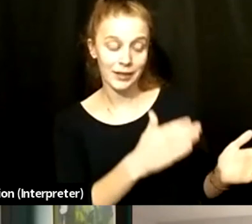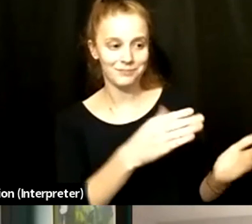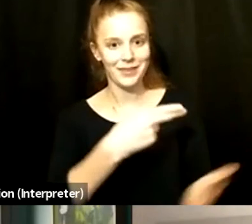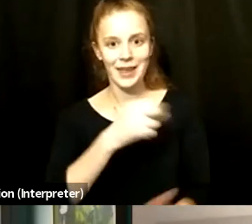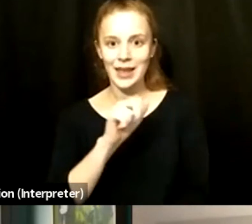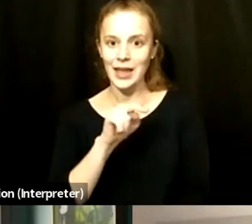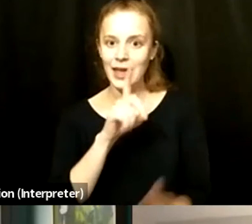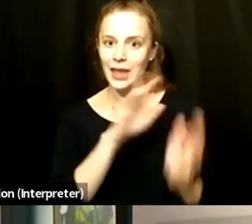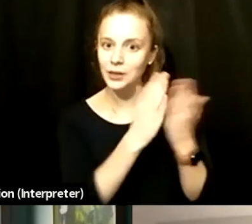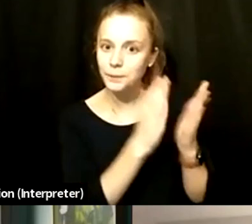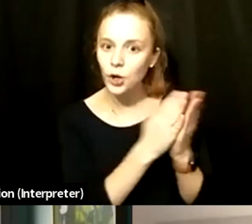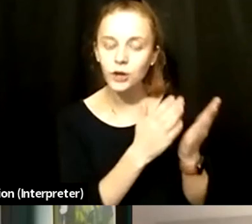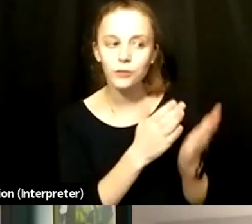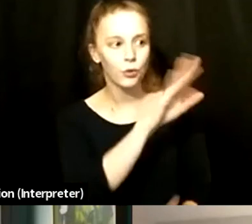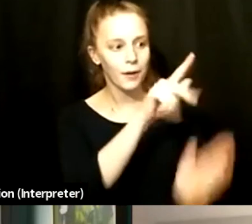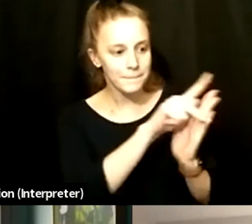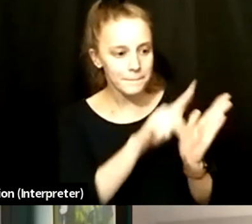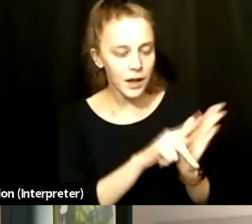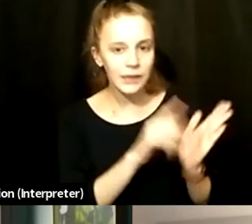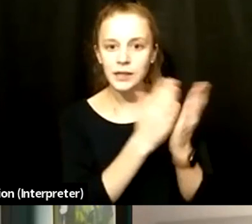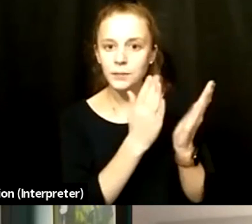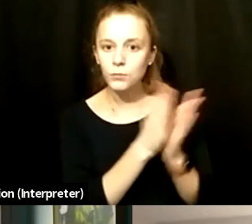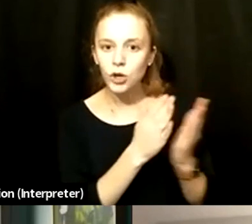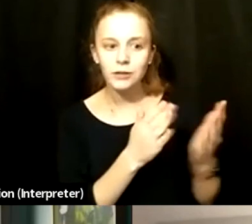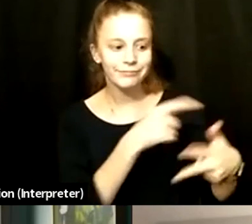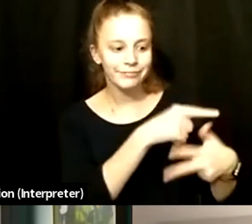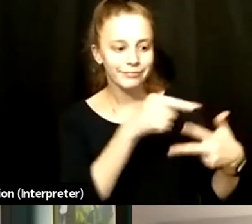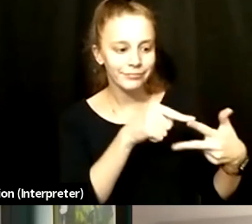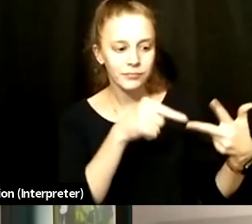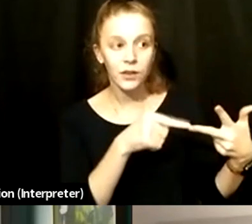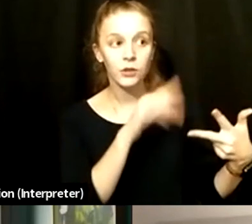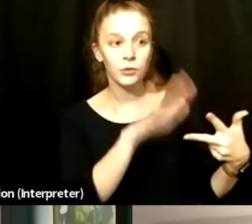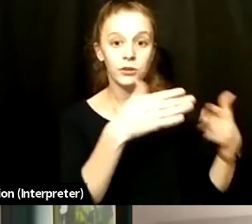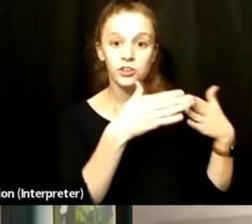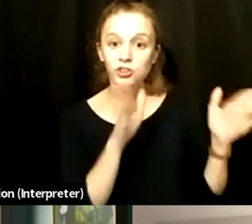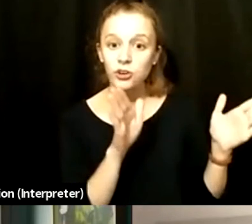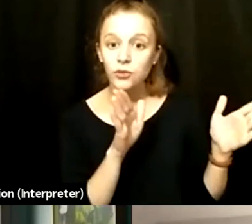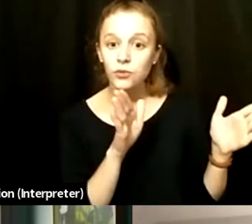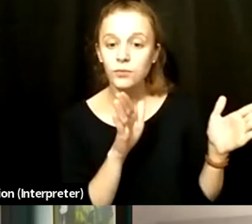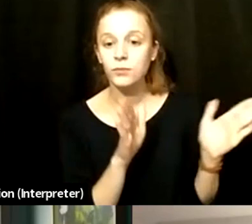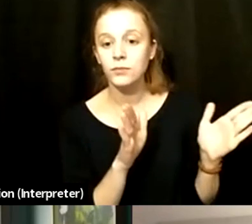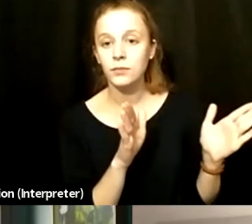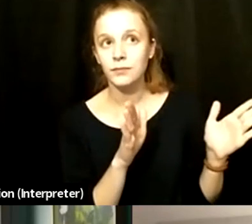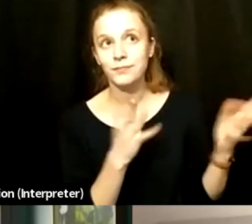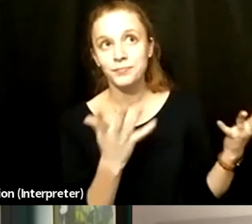handbook. I want to see your general